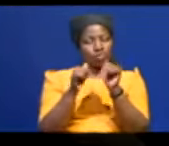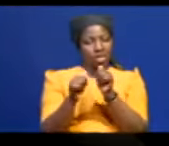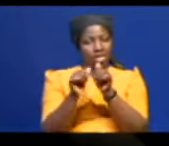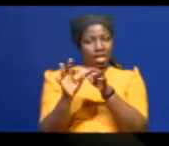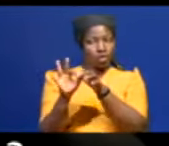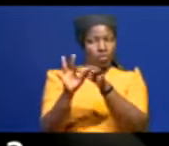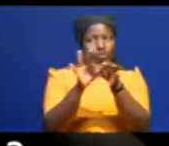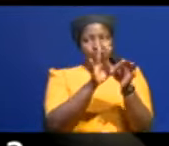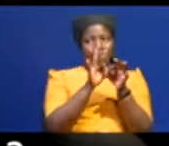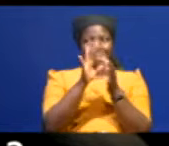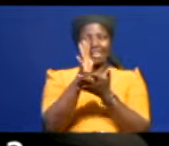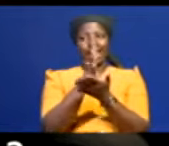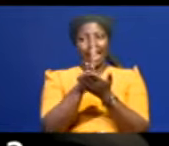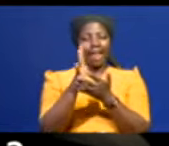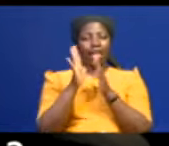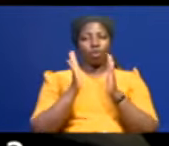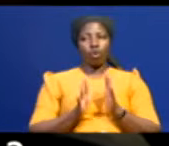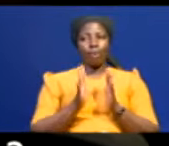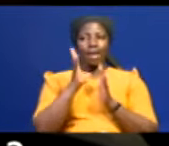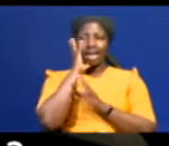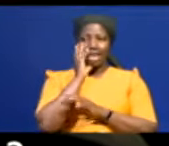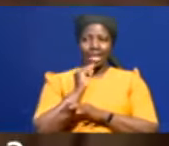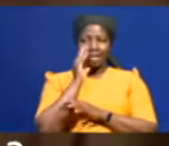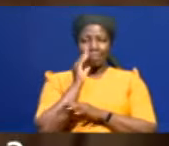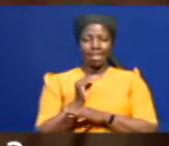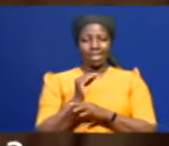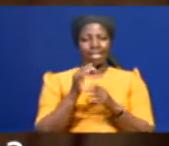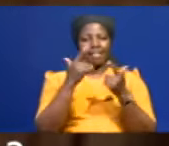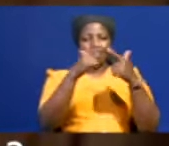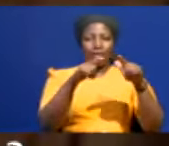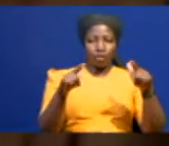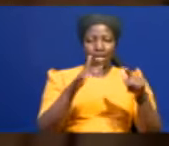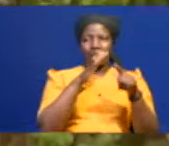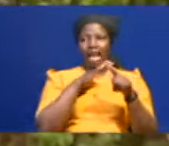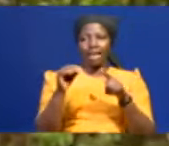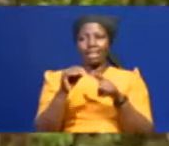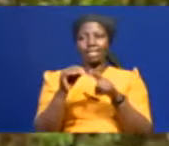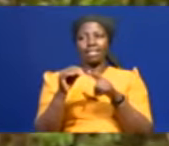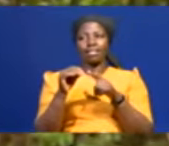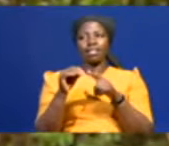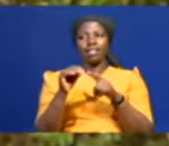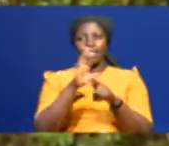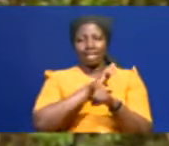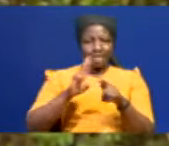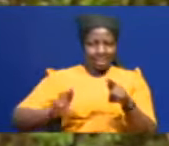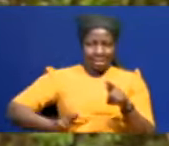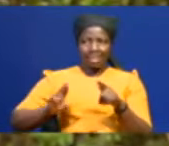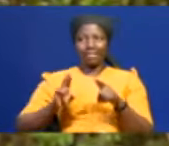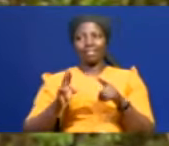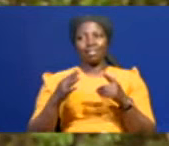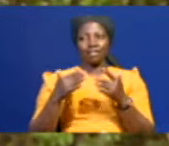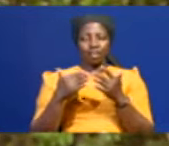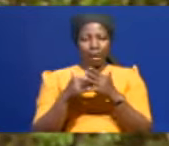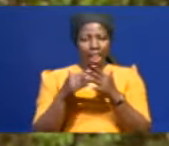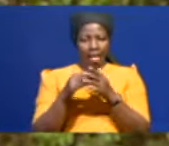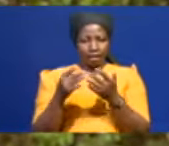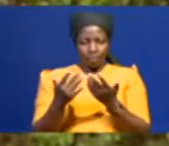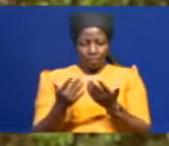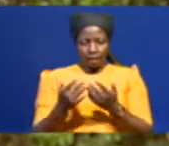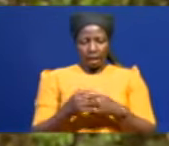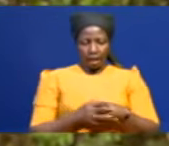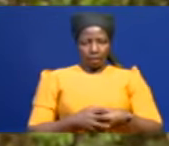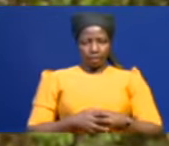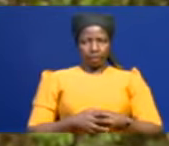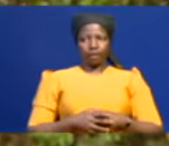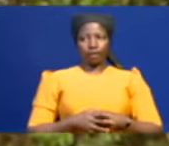shared human experiences transcending linguistic and religious boundaries. Where the River Divides, it's a timepiece,